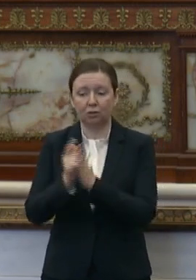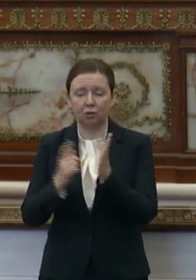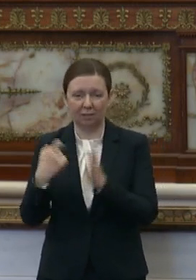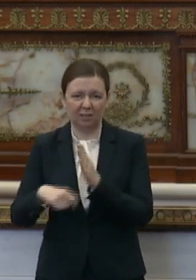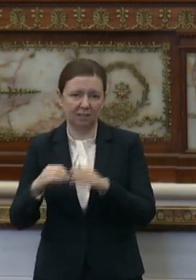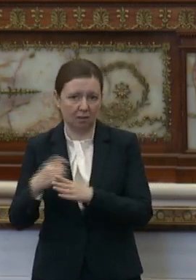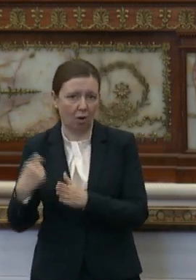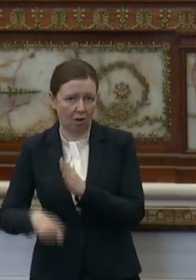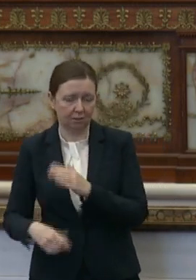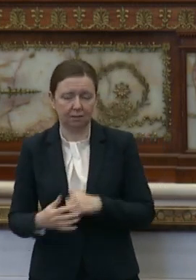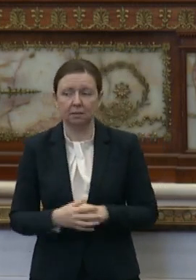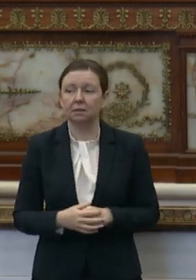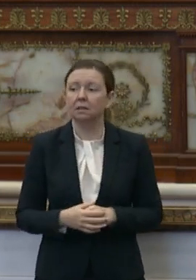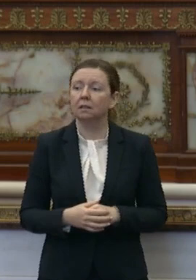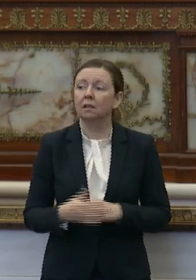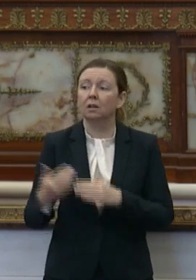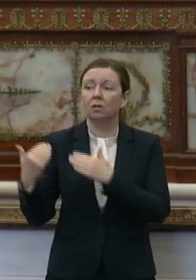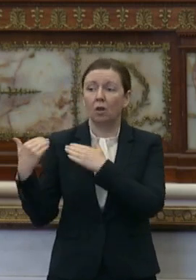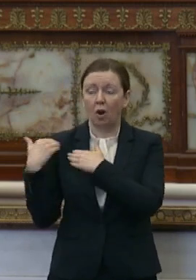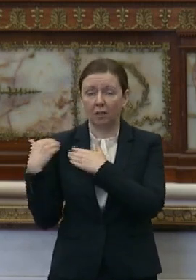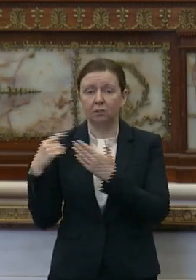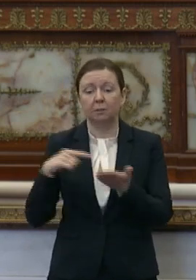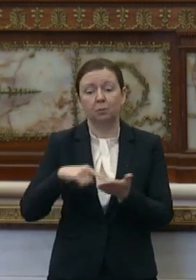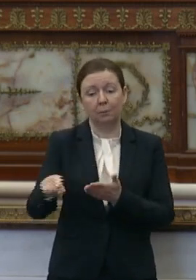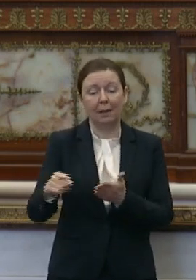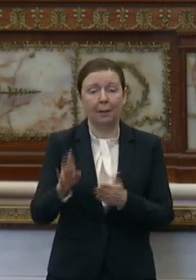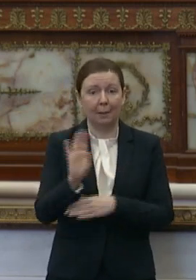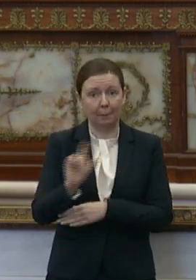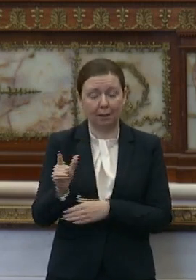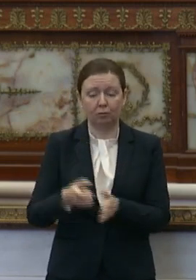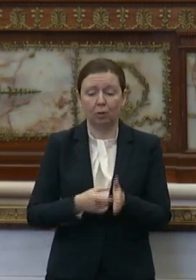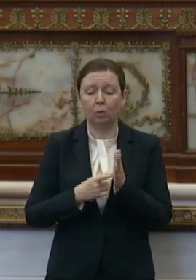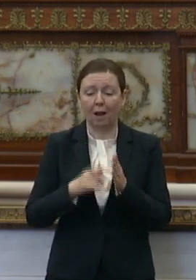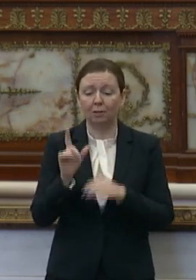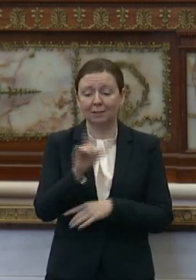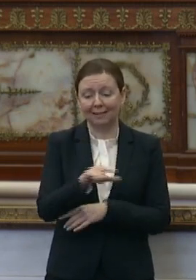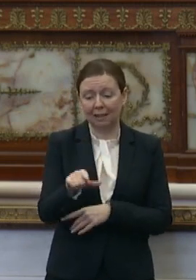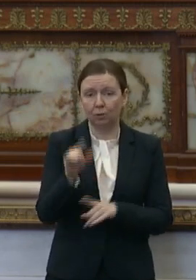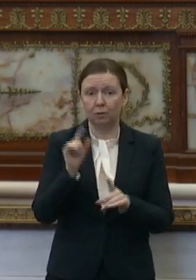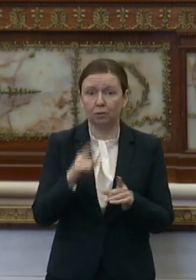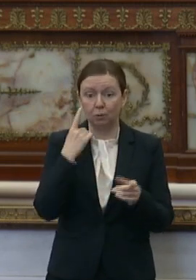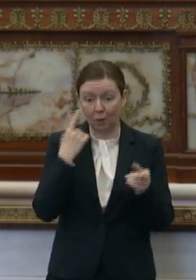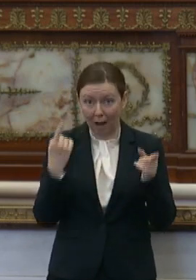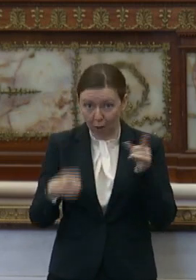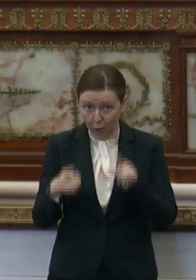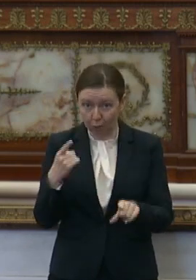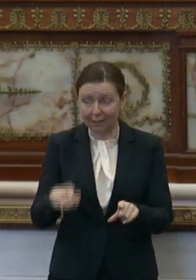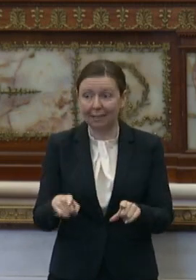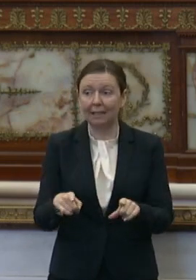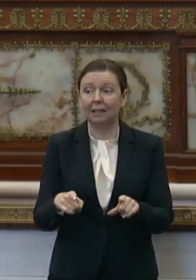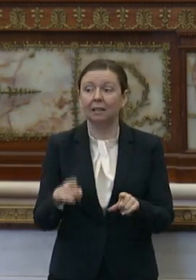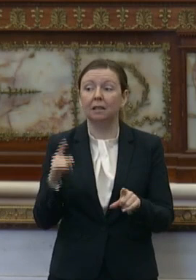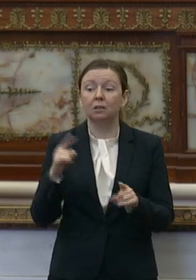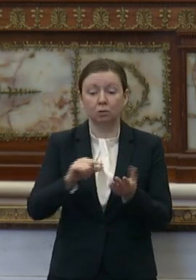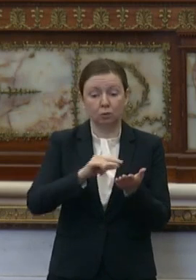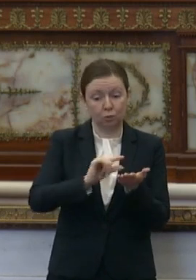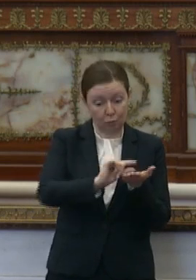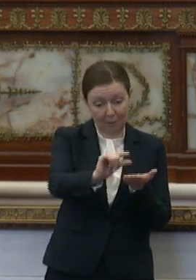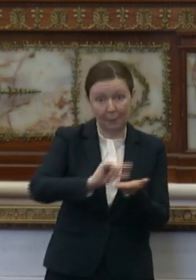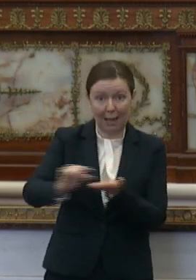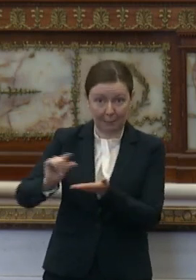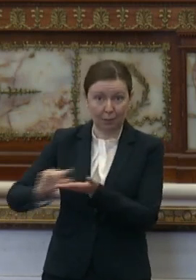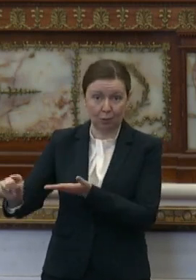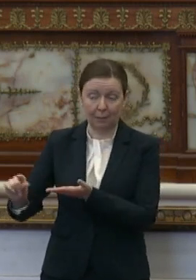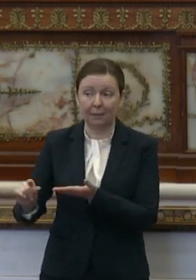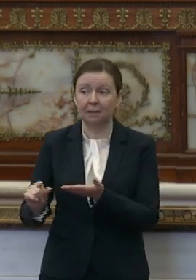costs. The hardship repayment bill would require landlords to agree to enter into repayment agreements,